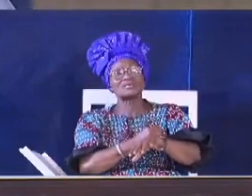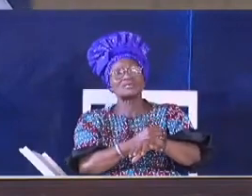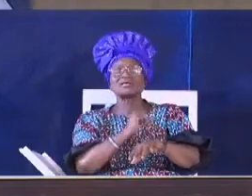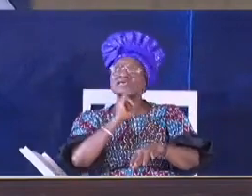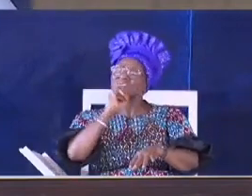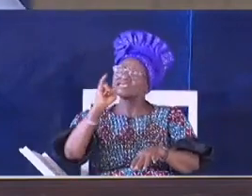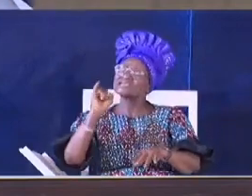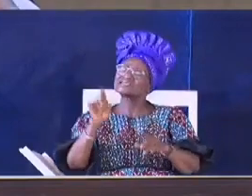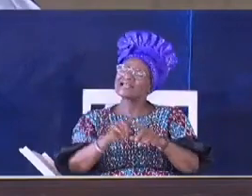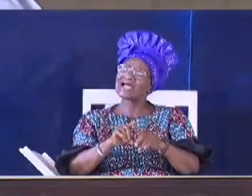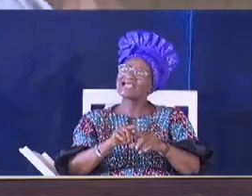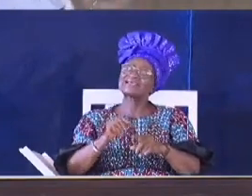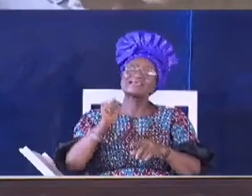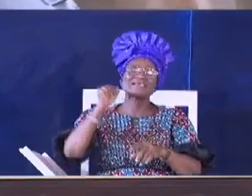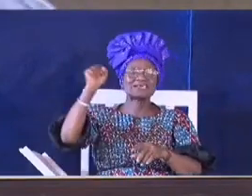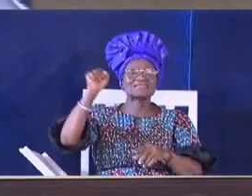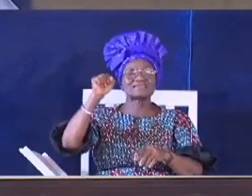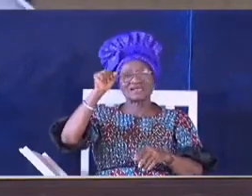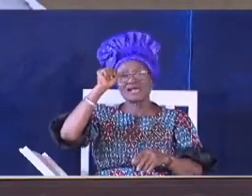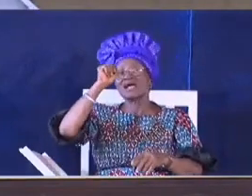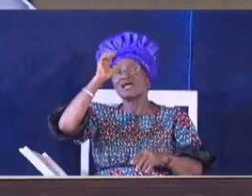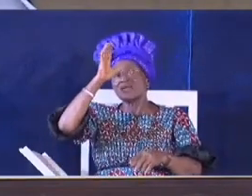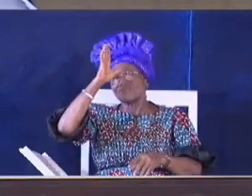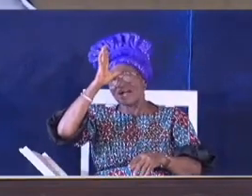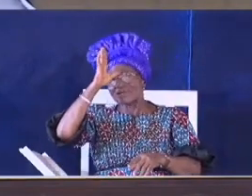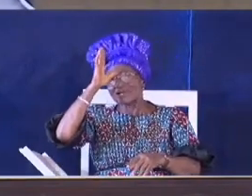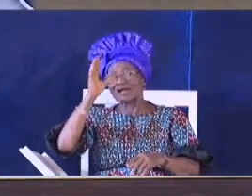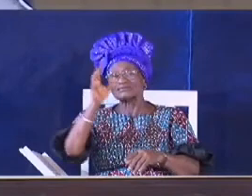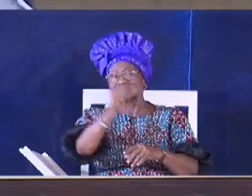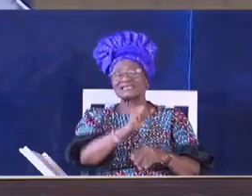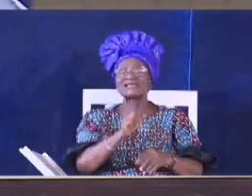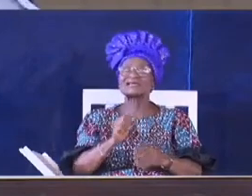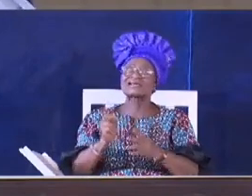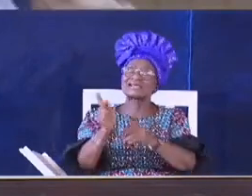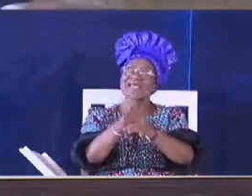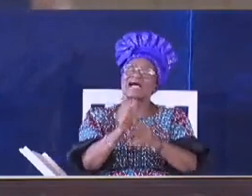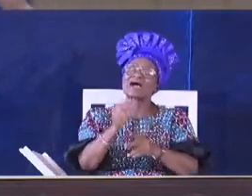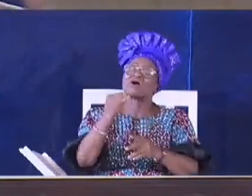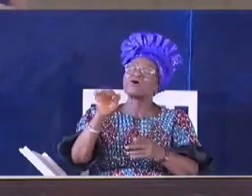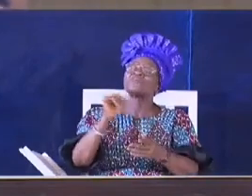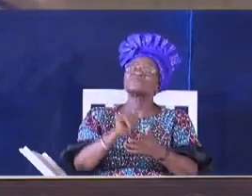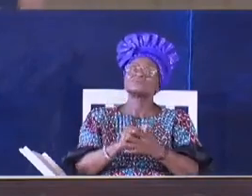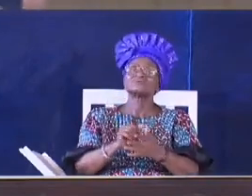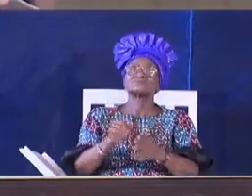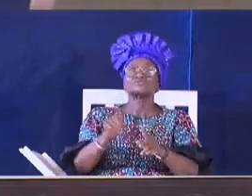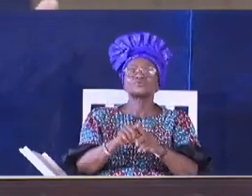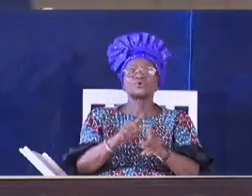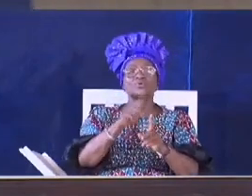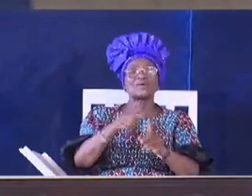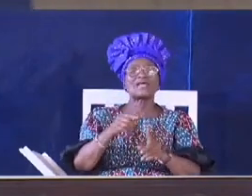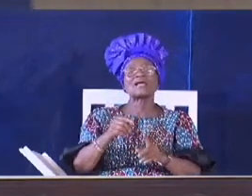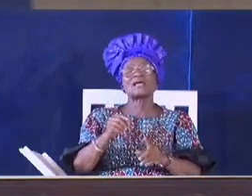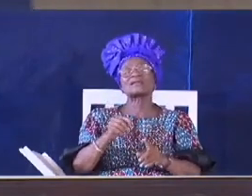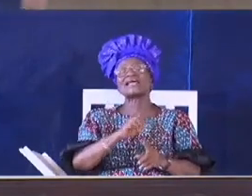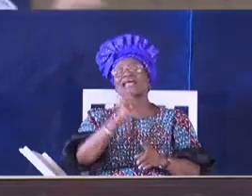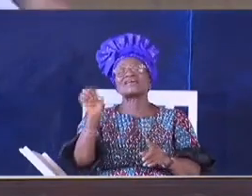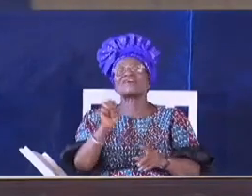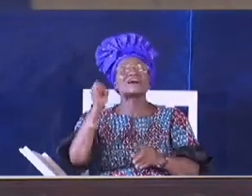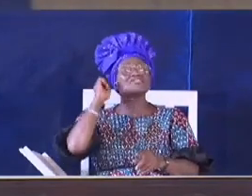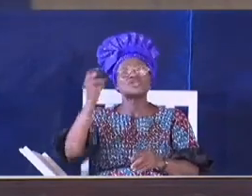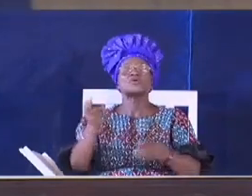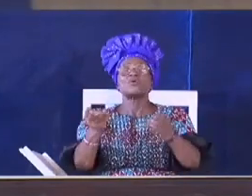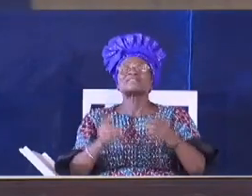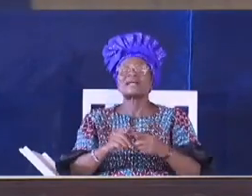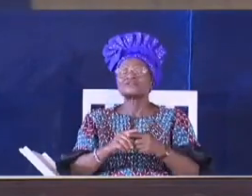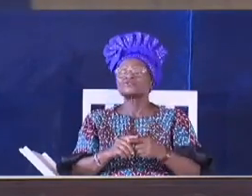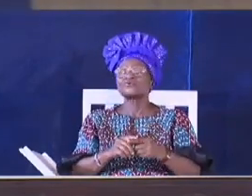father. Take care of that. So whenever she wanted to feel lonely, she would call